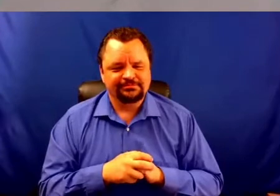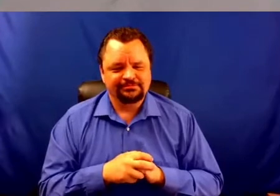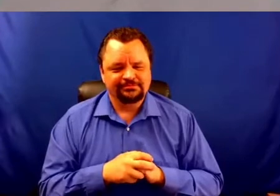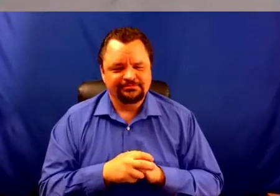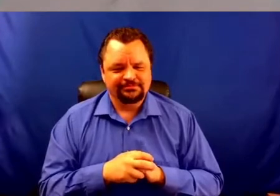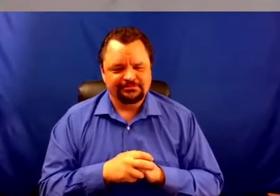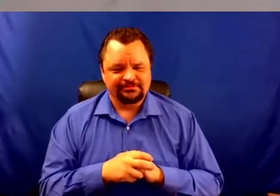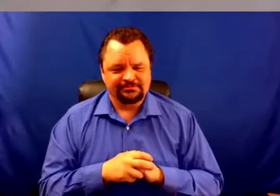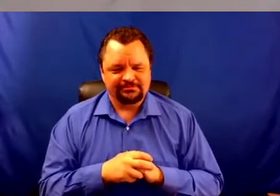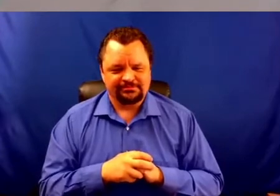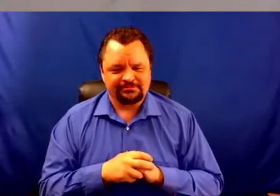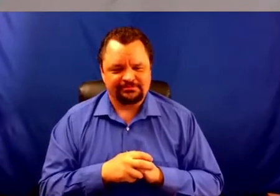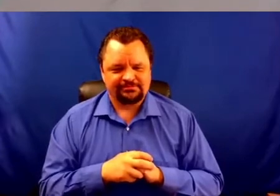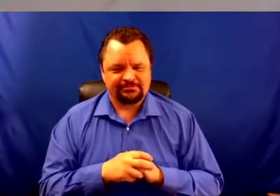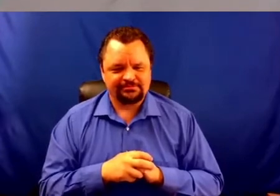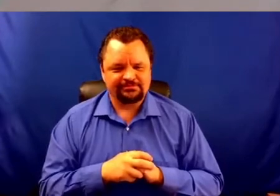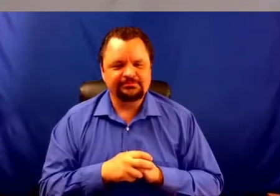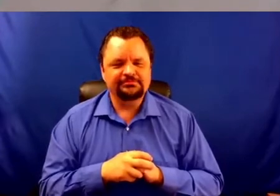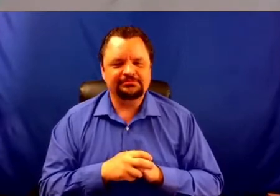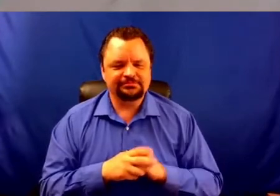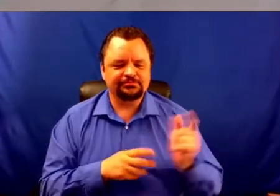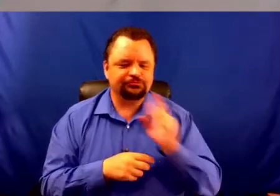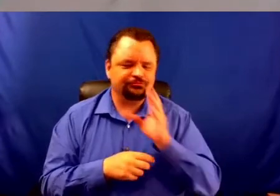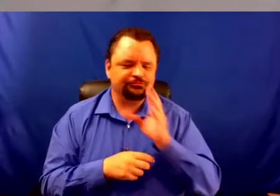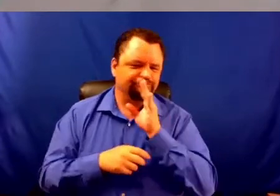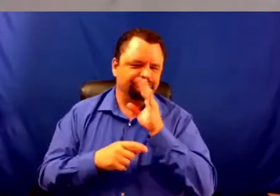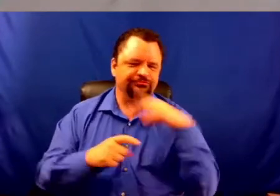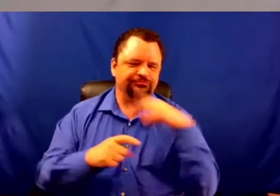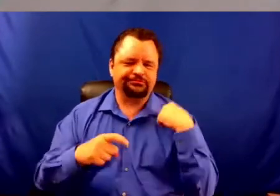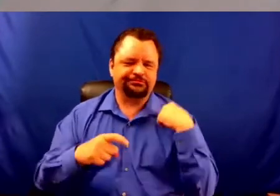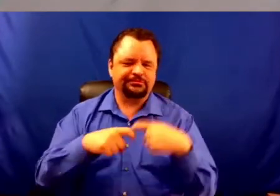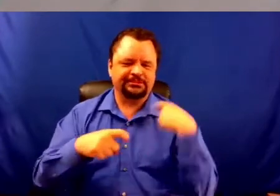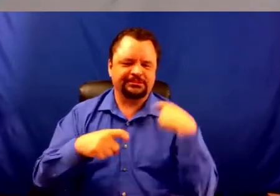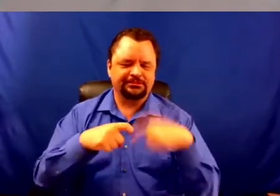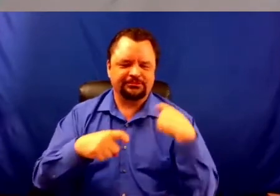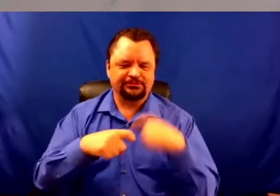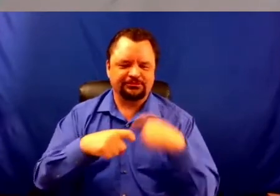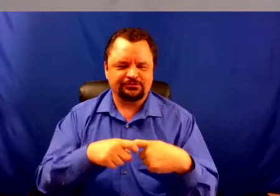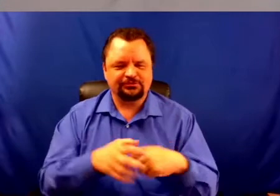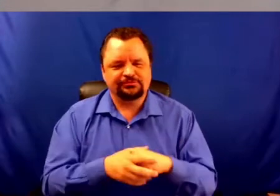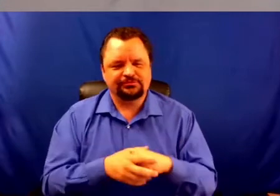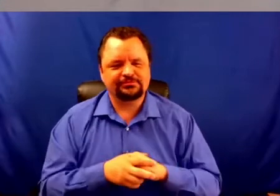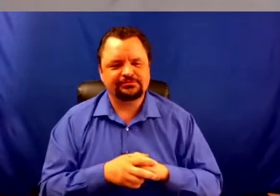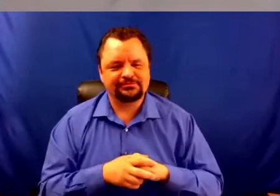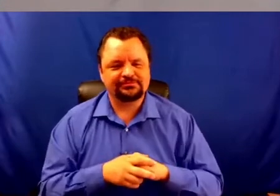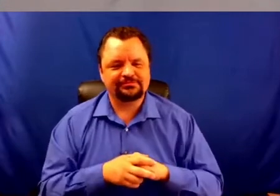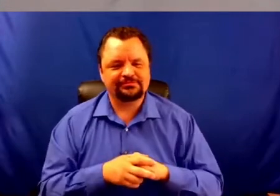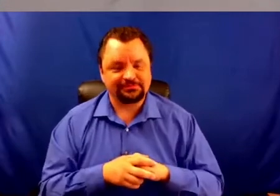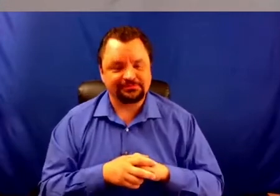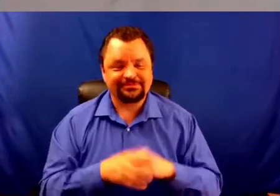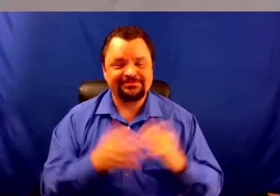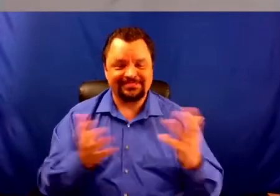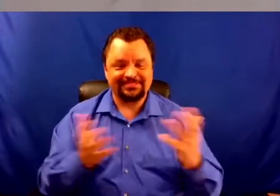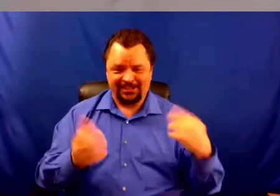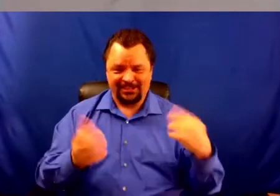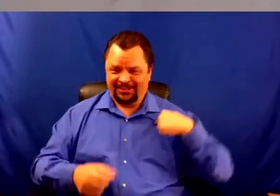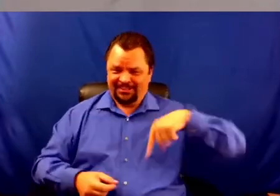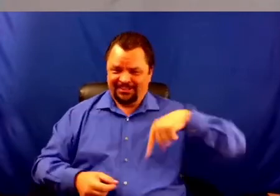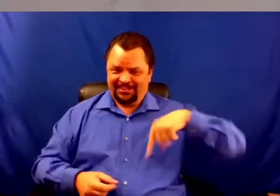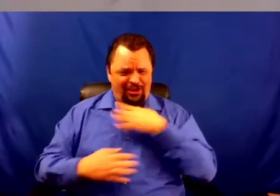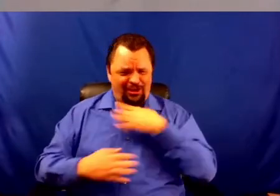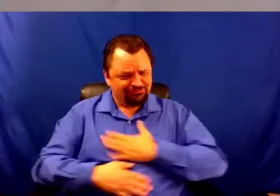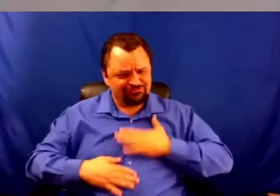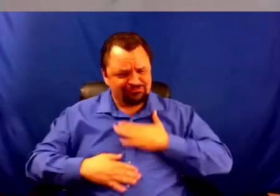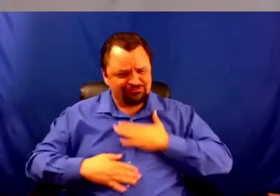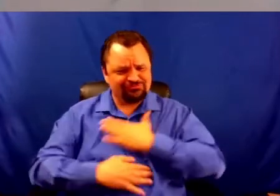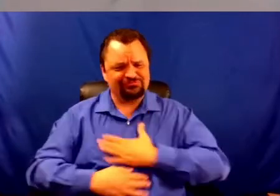cuando uno le habla al mismo lenguaje de ellos. She really appreciate that you guys think that we speak Spanish,